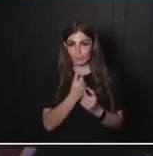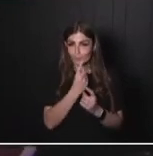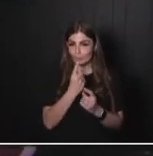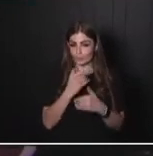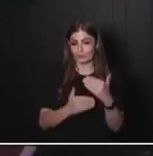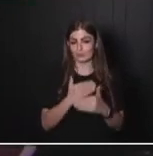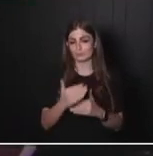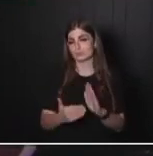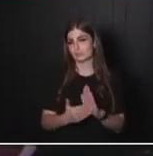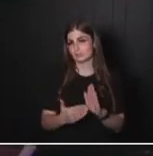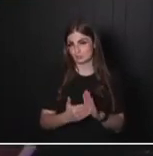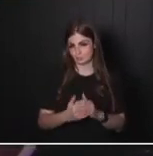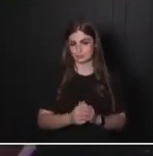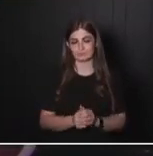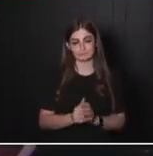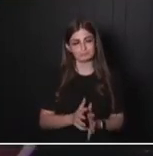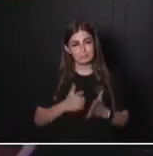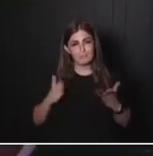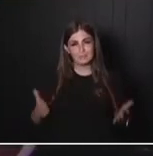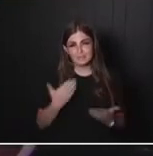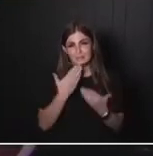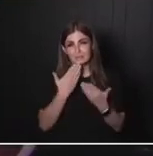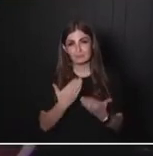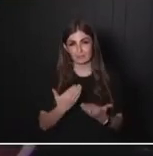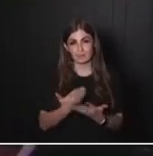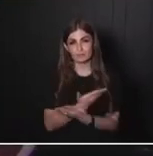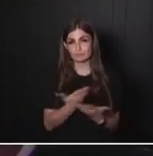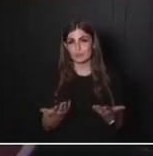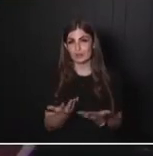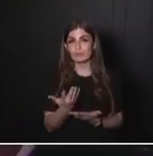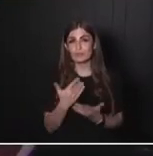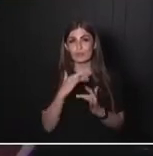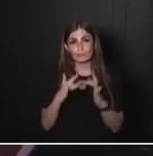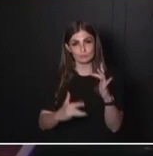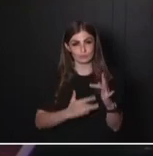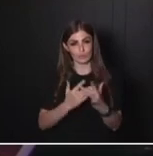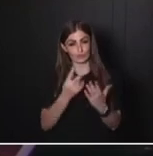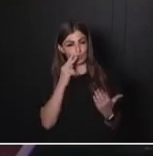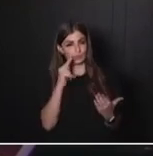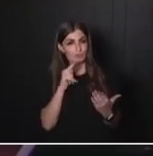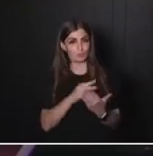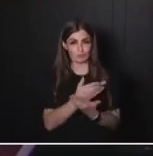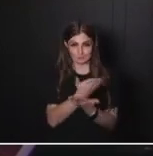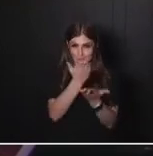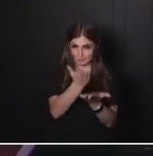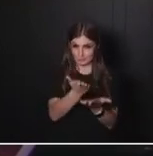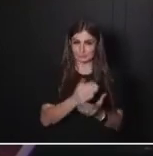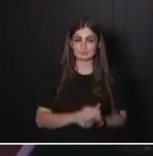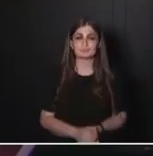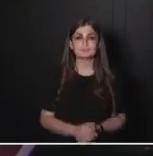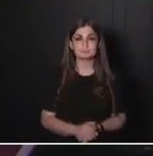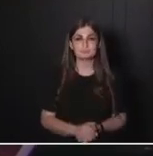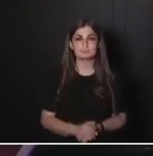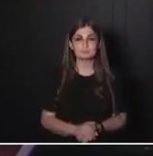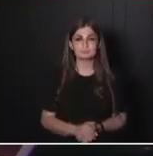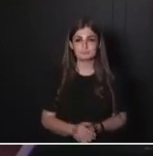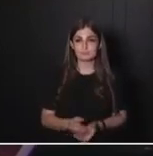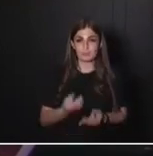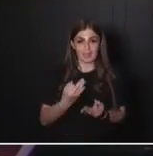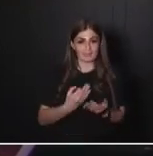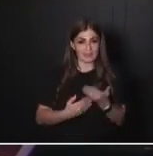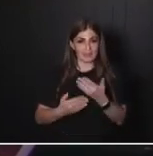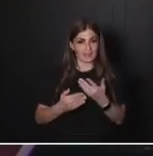proceedings today. An enormous thanks to everyone who has logged in to watch. That's you. Even if we haven't had the